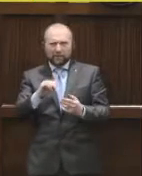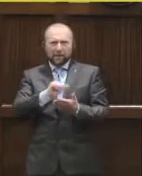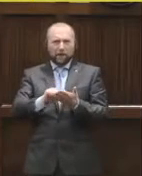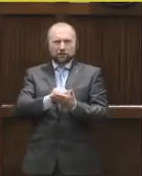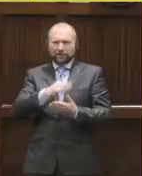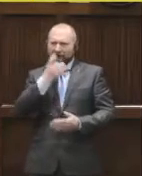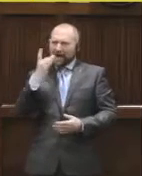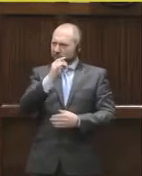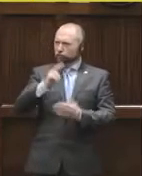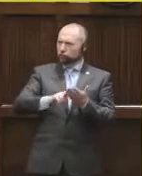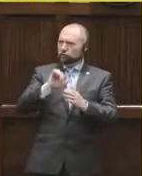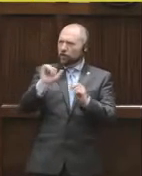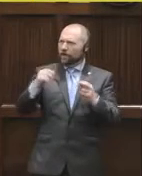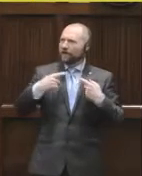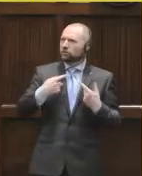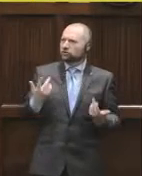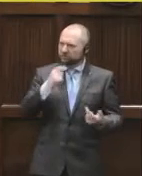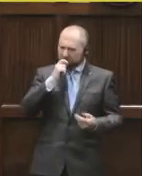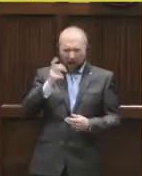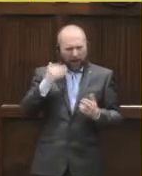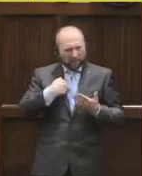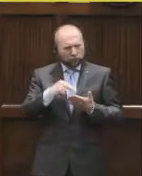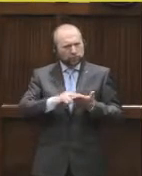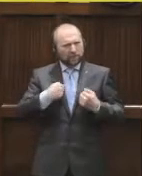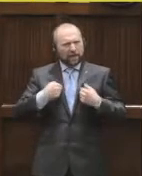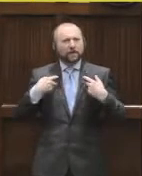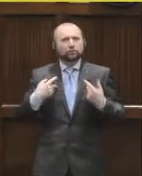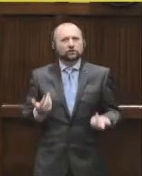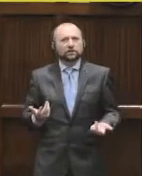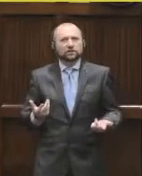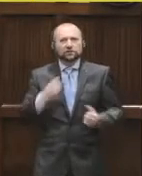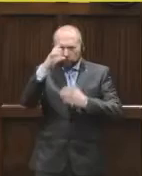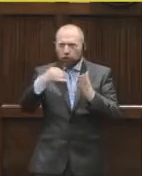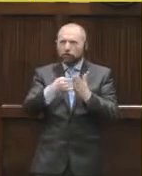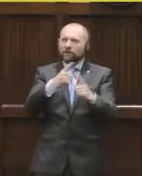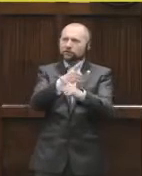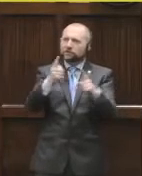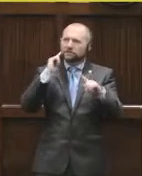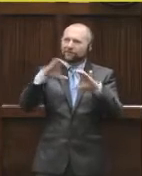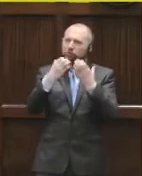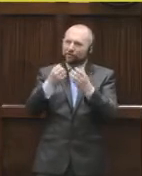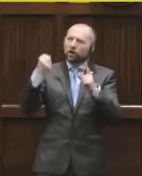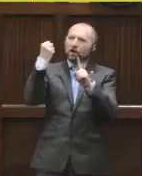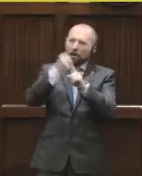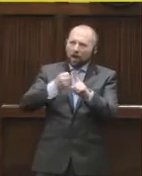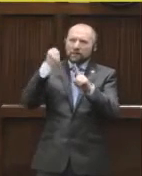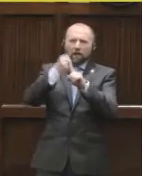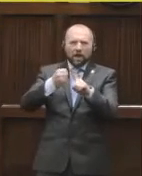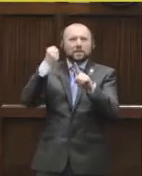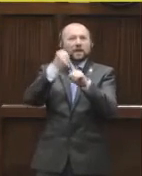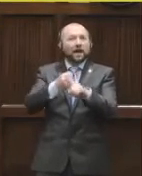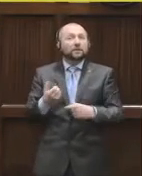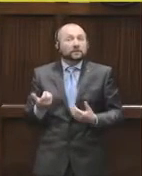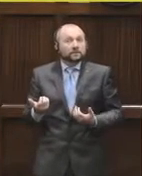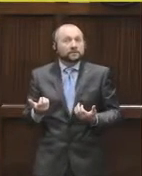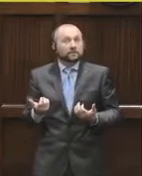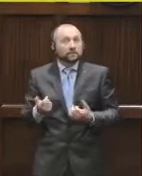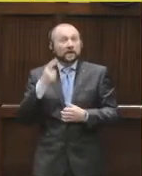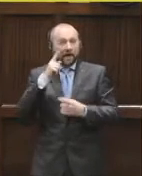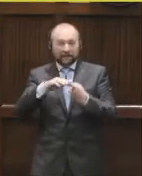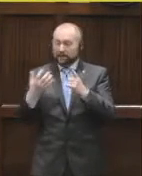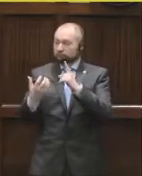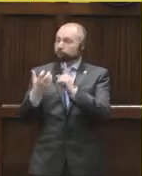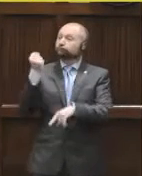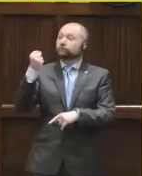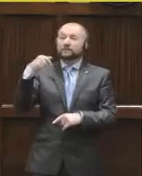to compliment the Deaf Society and all the members for lobbying and keeping the good fight to arrive at this